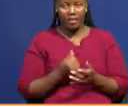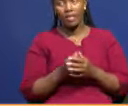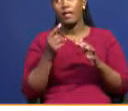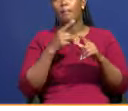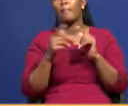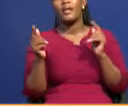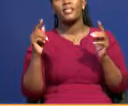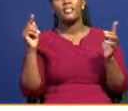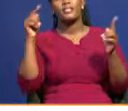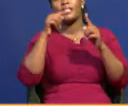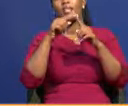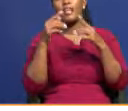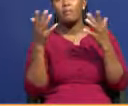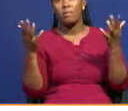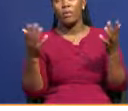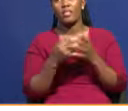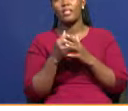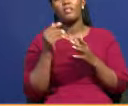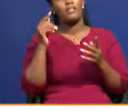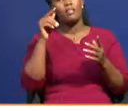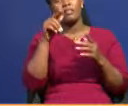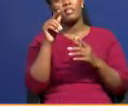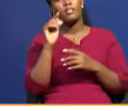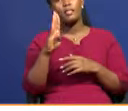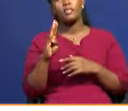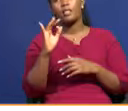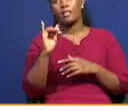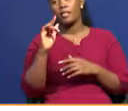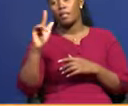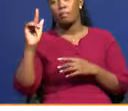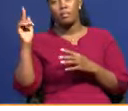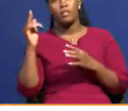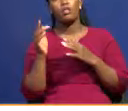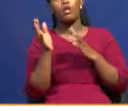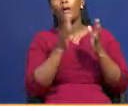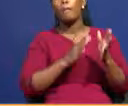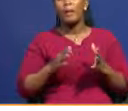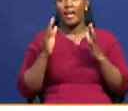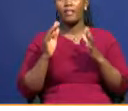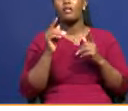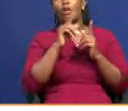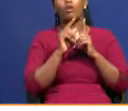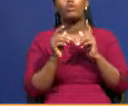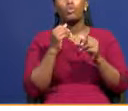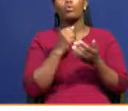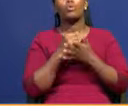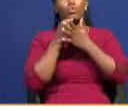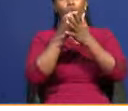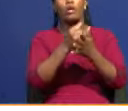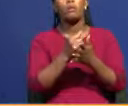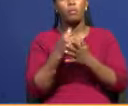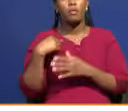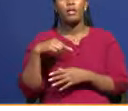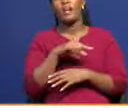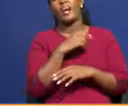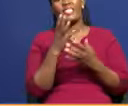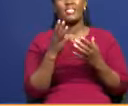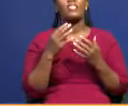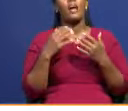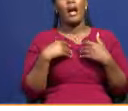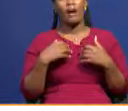essence of the bill and the essence of taxation is to help us get to some